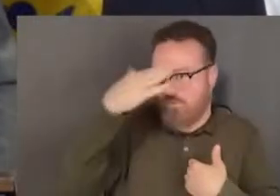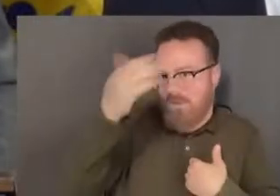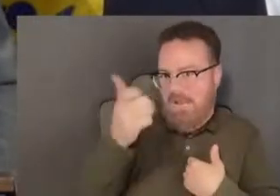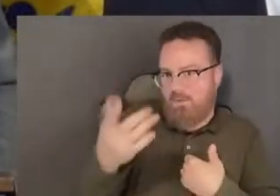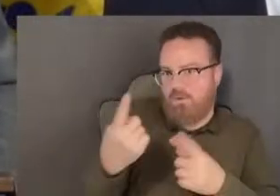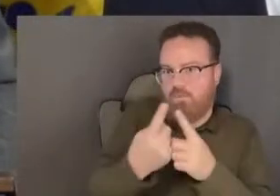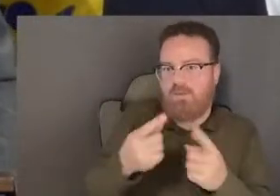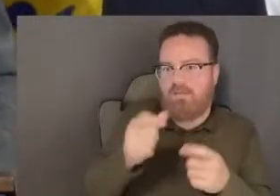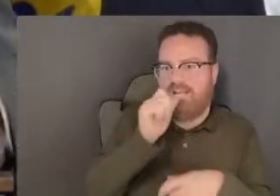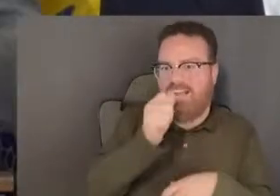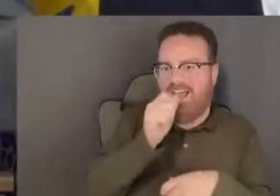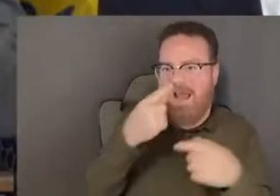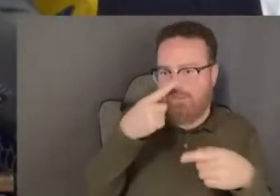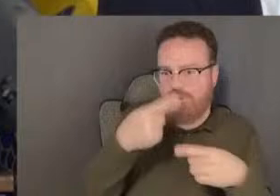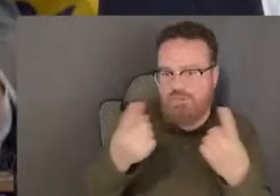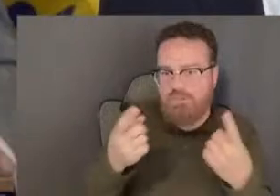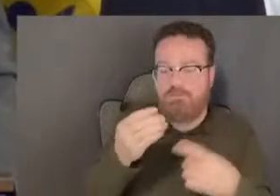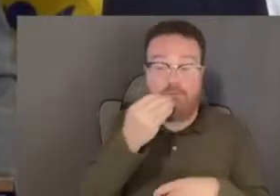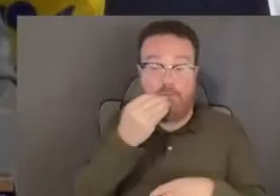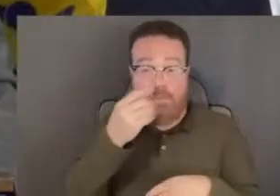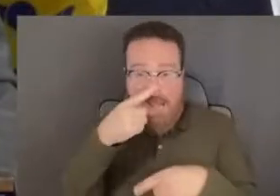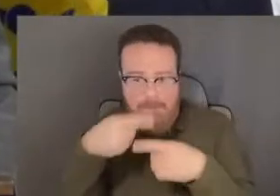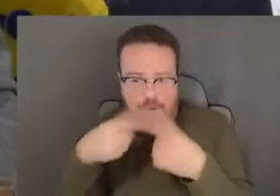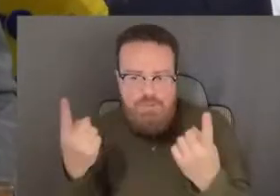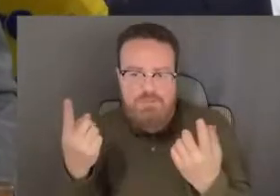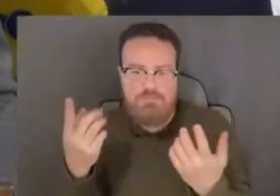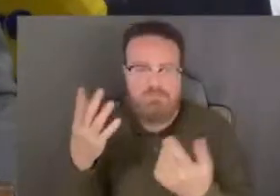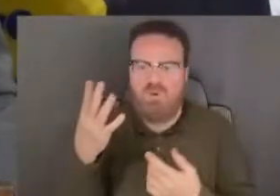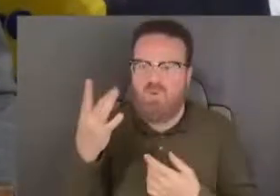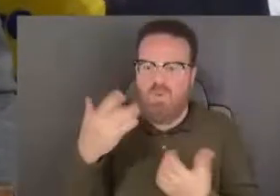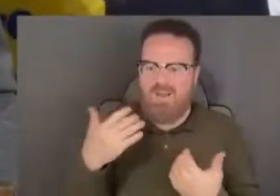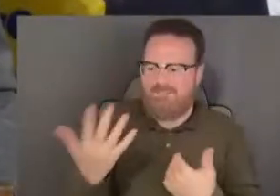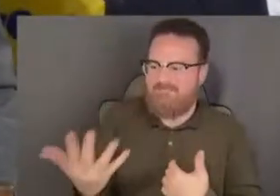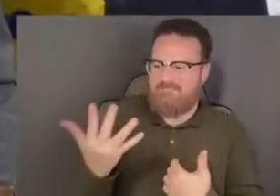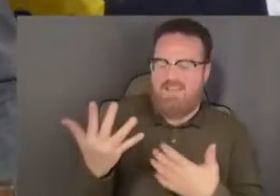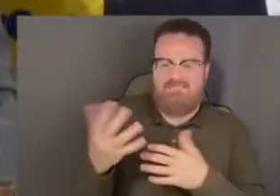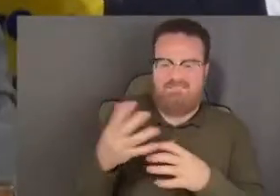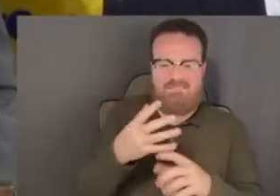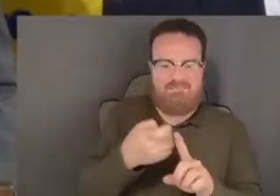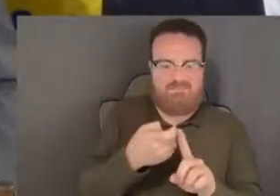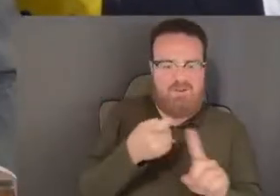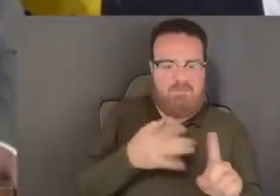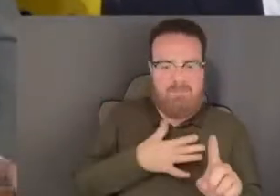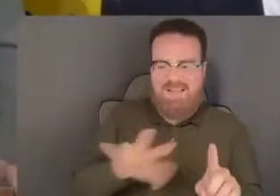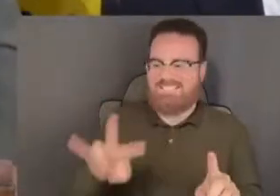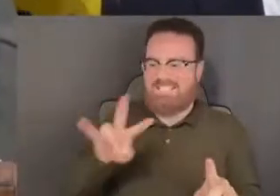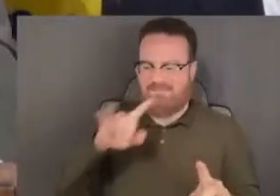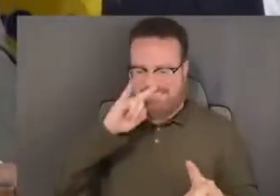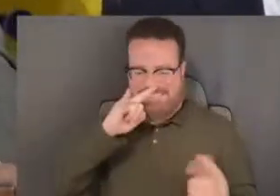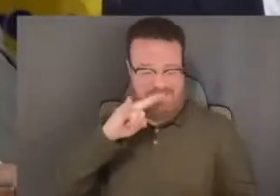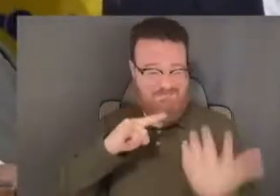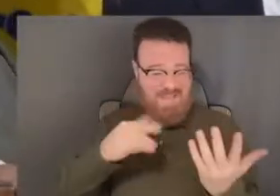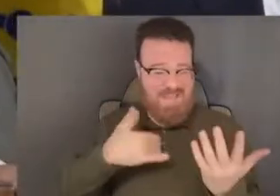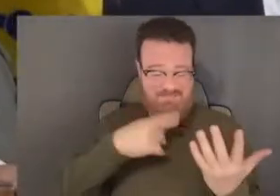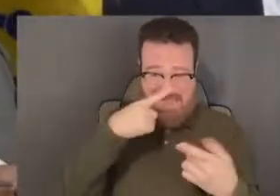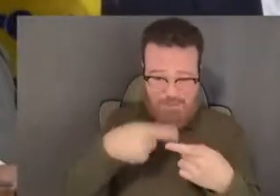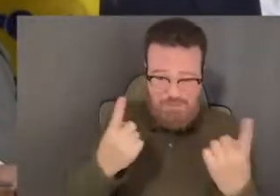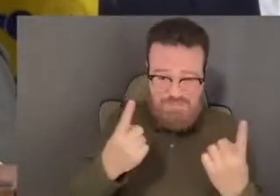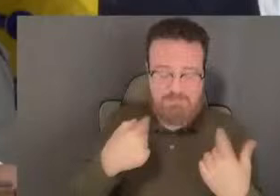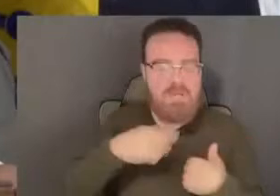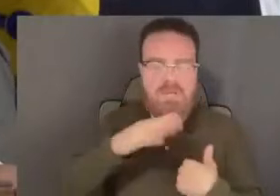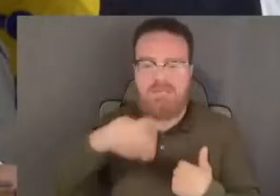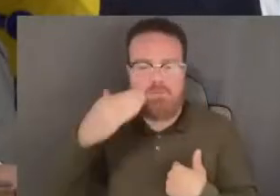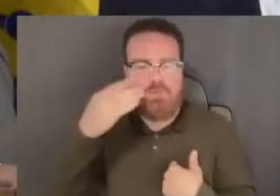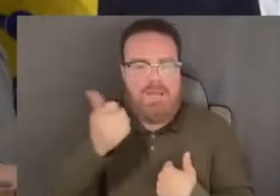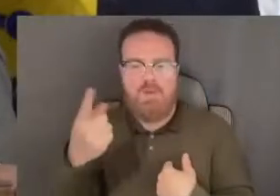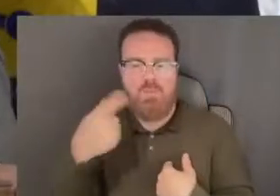food allergy. Why do 5 of my 7 kids have allergies? I never knew of anybody who had eczema.